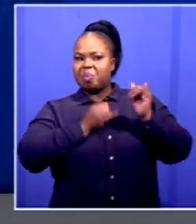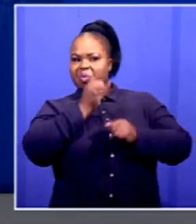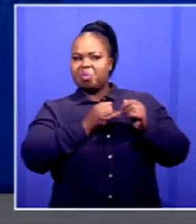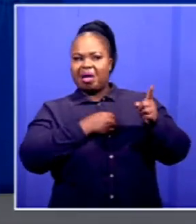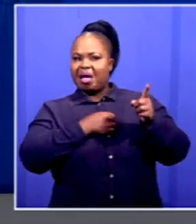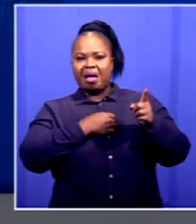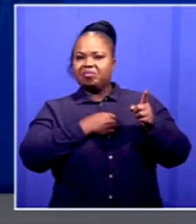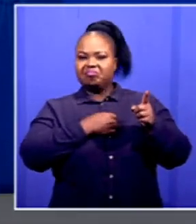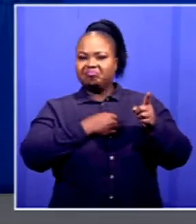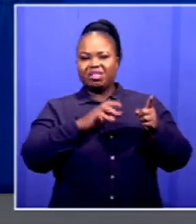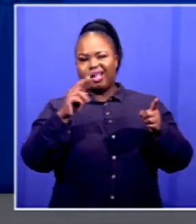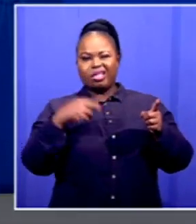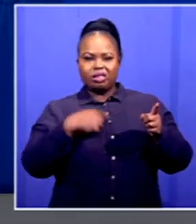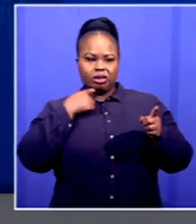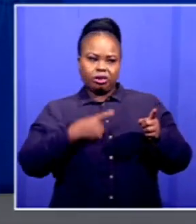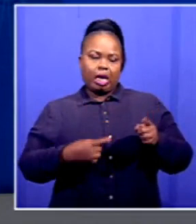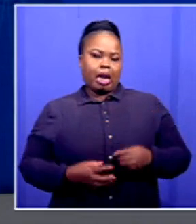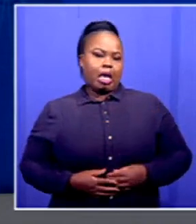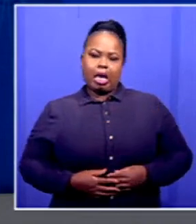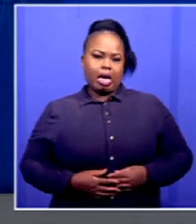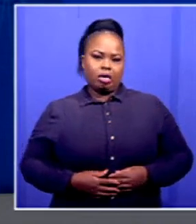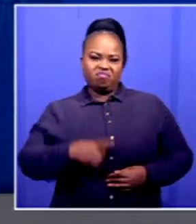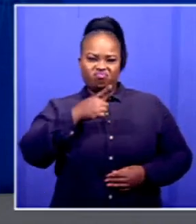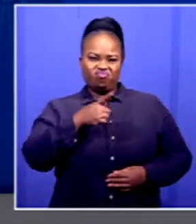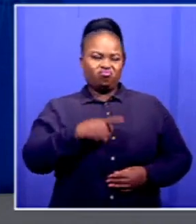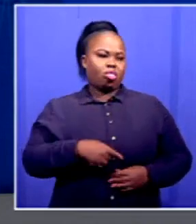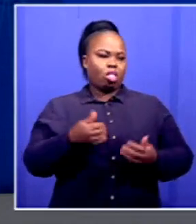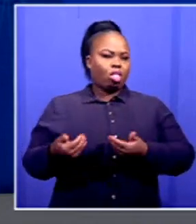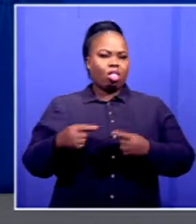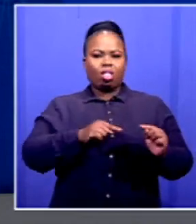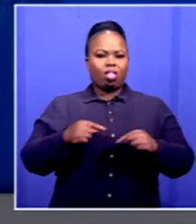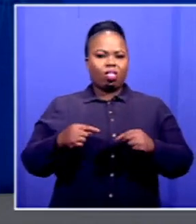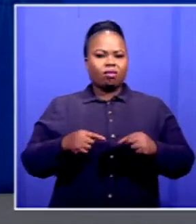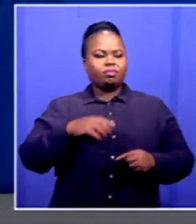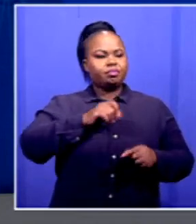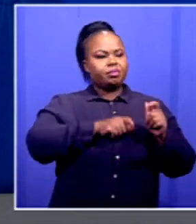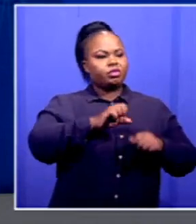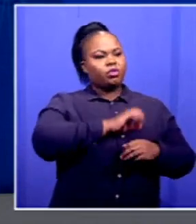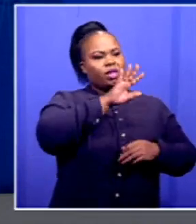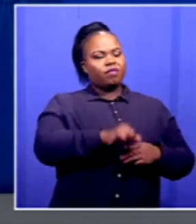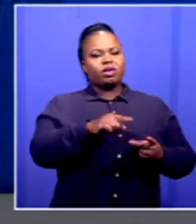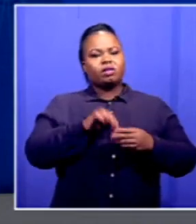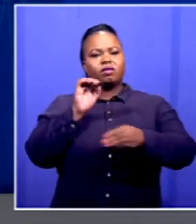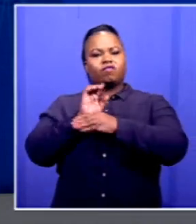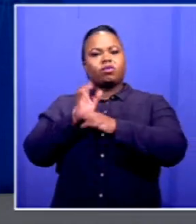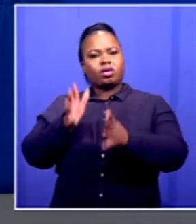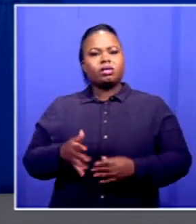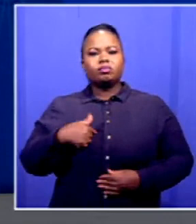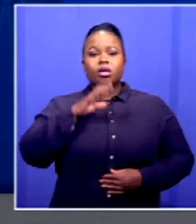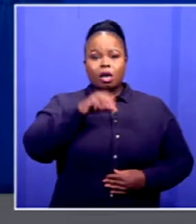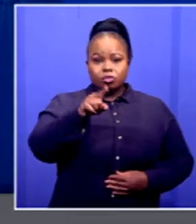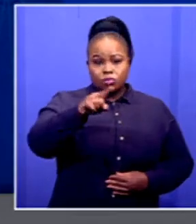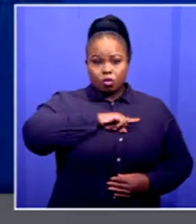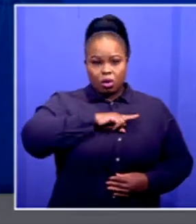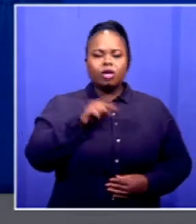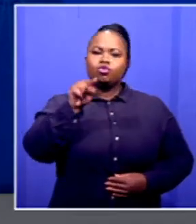for what others are arguing, is causing tensions between South Africans and foreign nationals. I'm asking you this because you are the